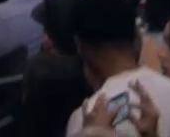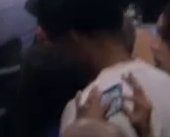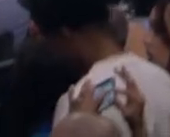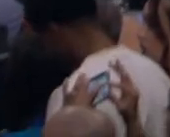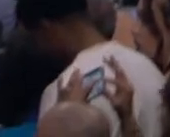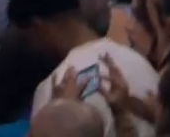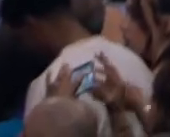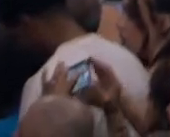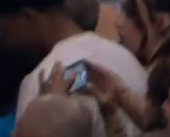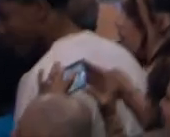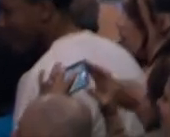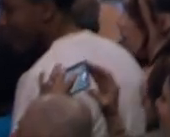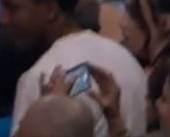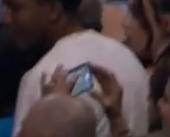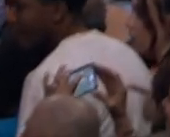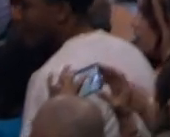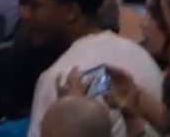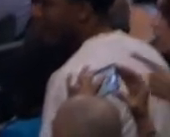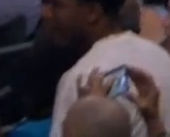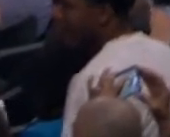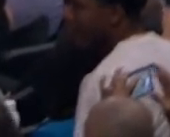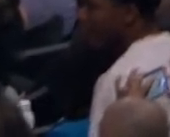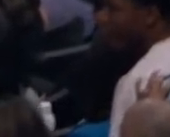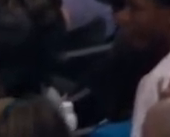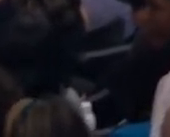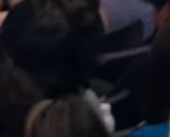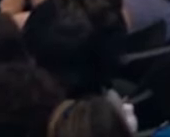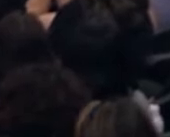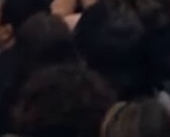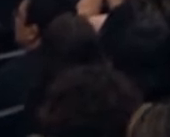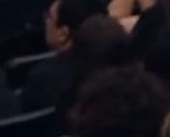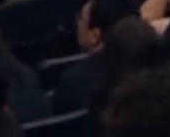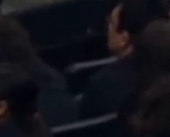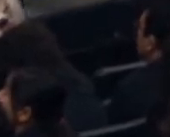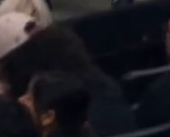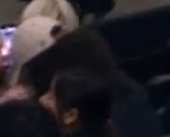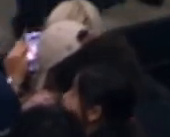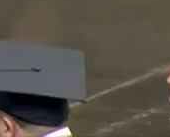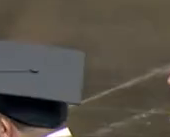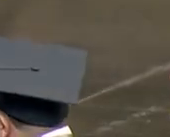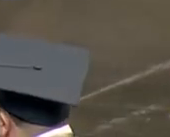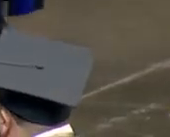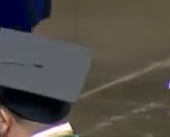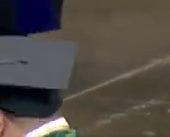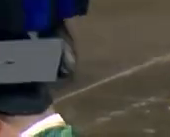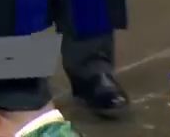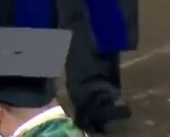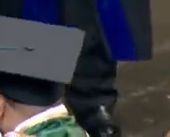Thank you.